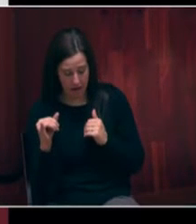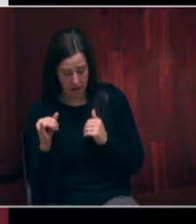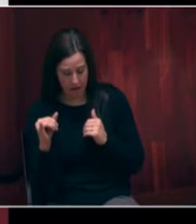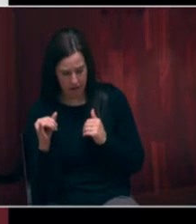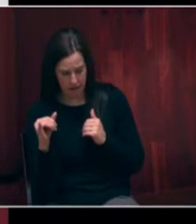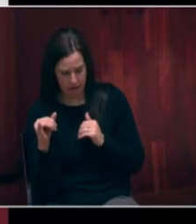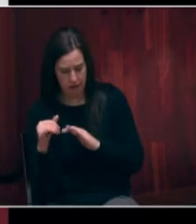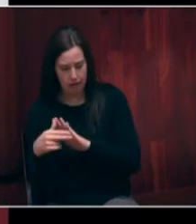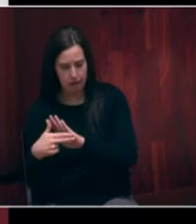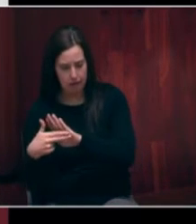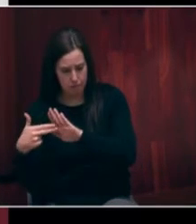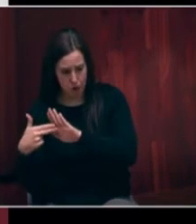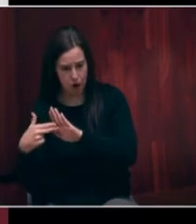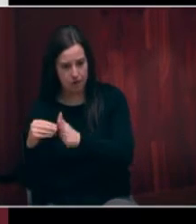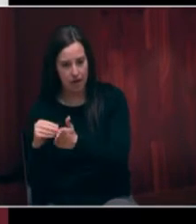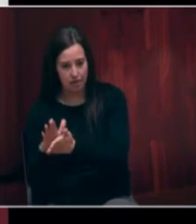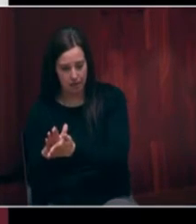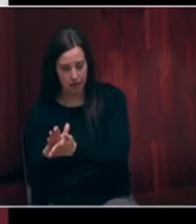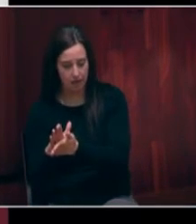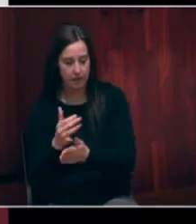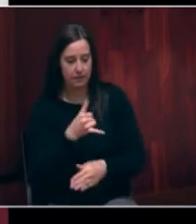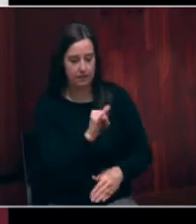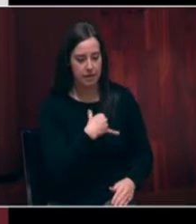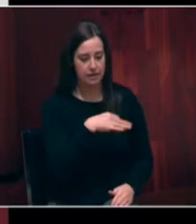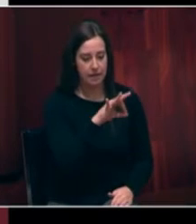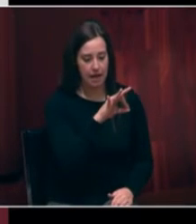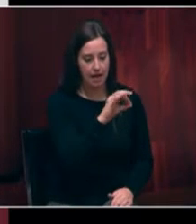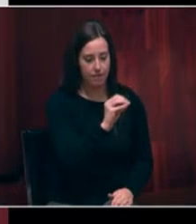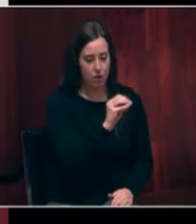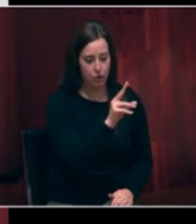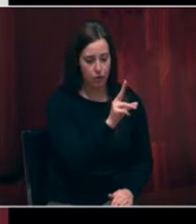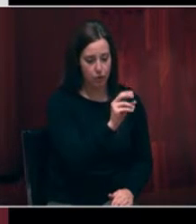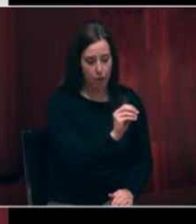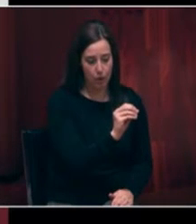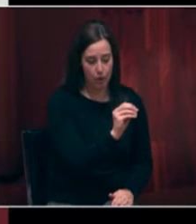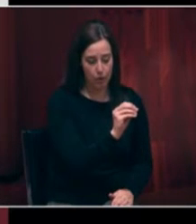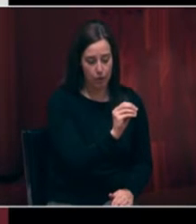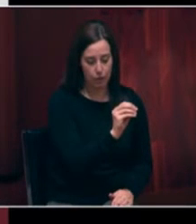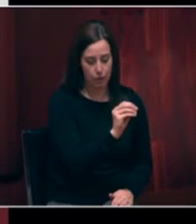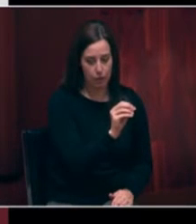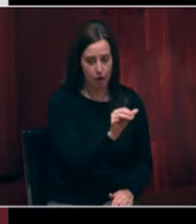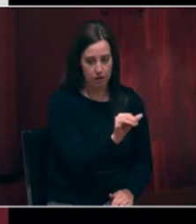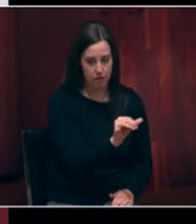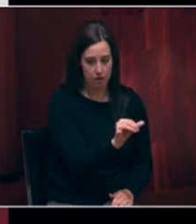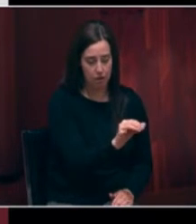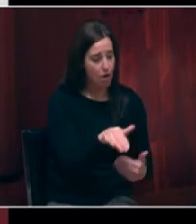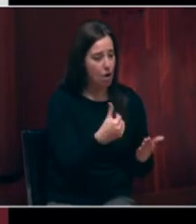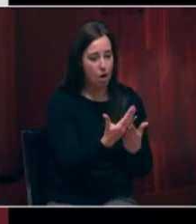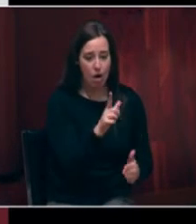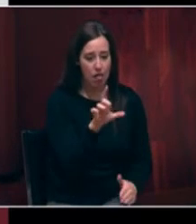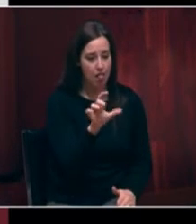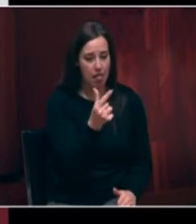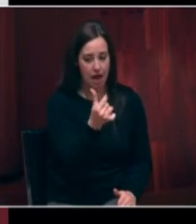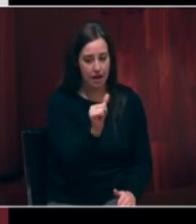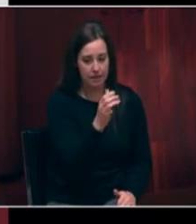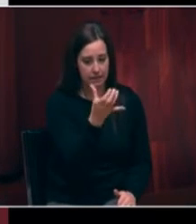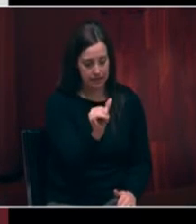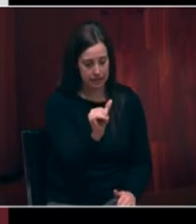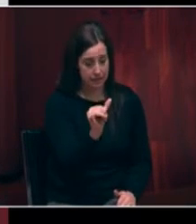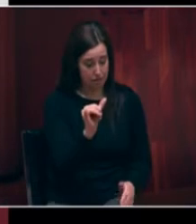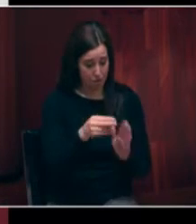official use only, or even portion marked to indicate an FOUO portion. FOUO and all those legacy markings die on derivative